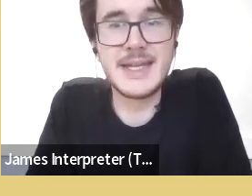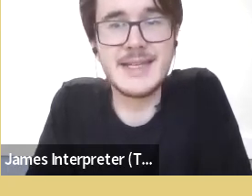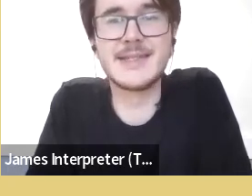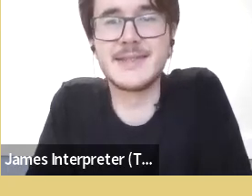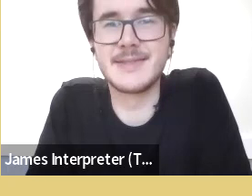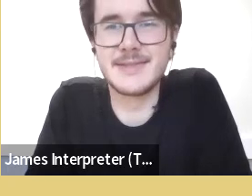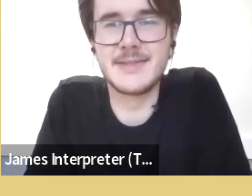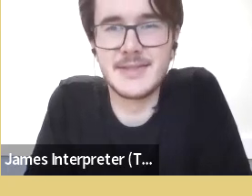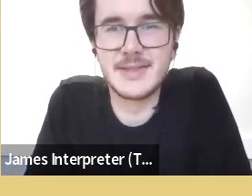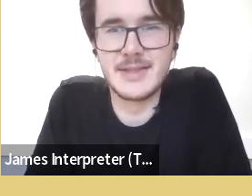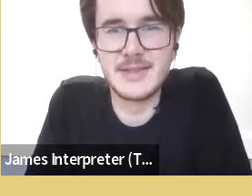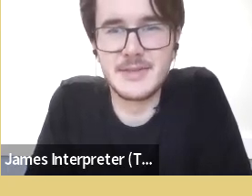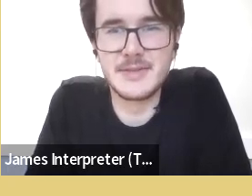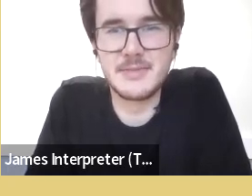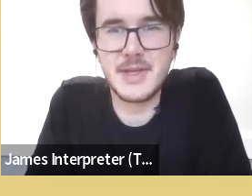Please.